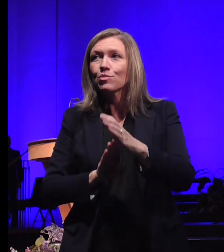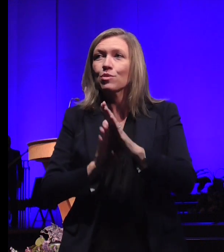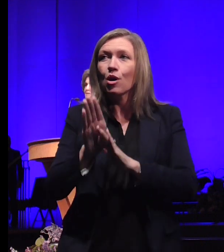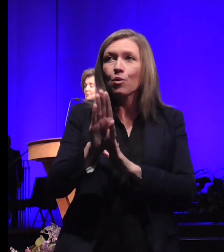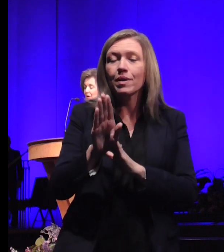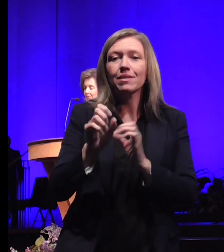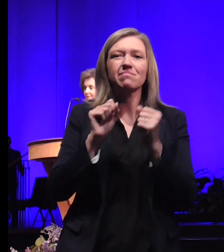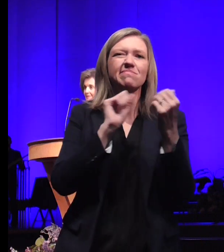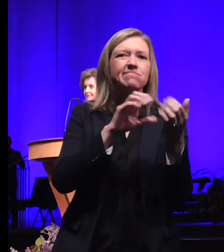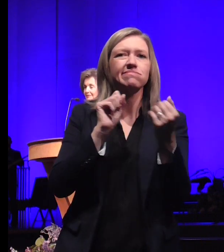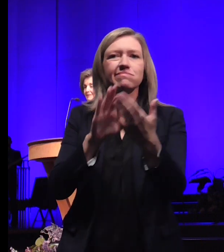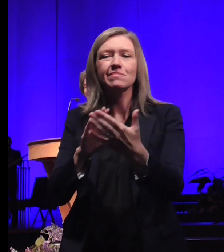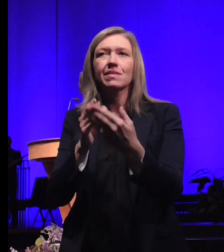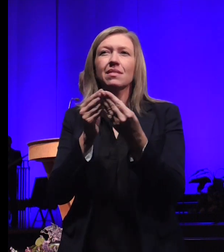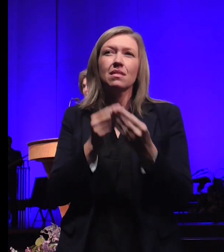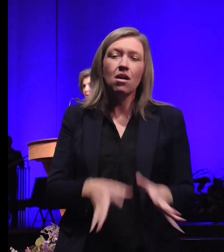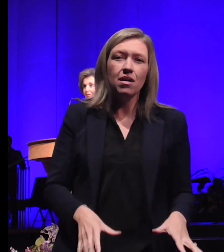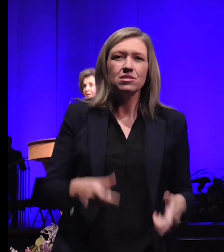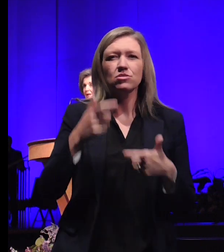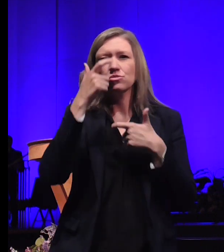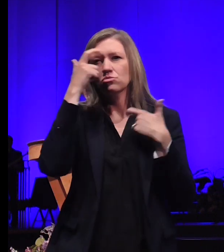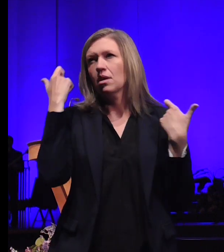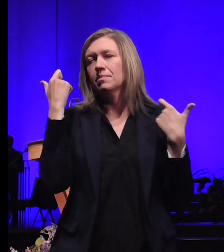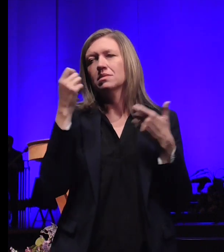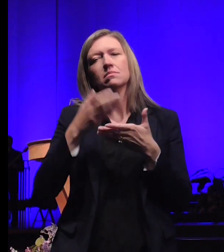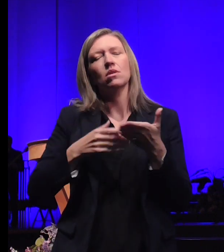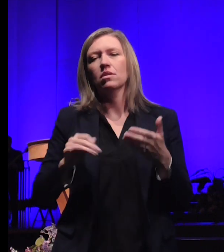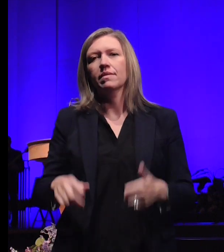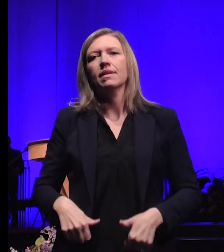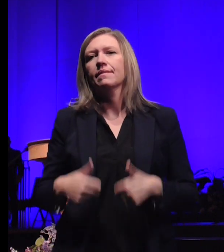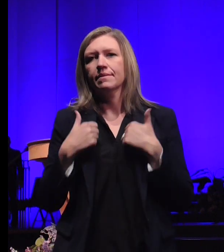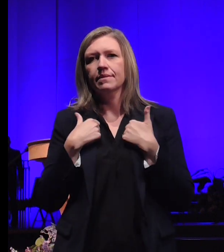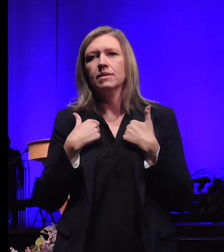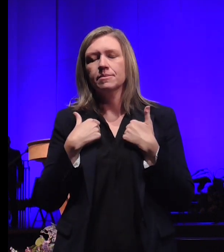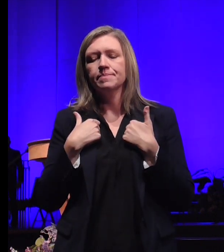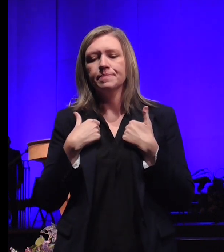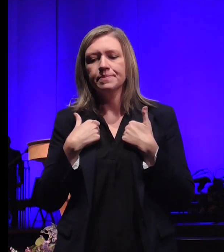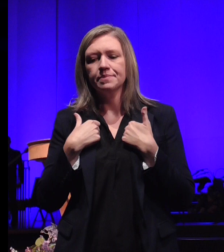of losses and traumas that are a part of life.